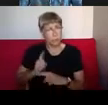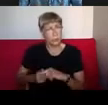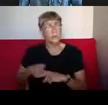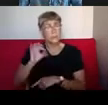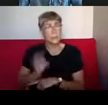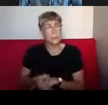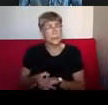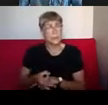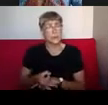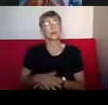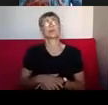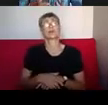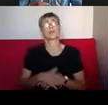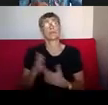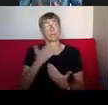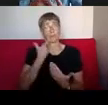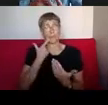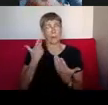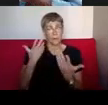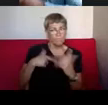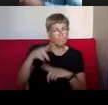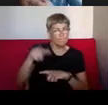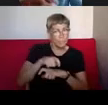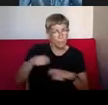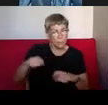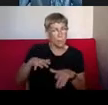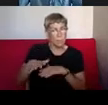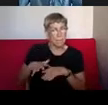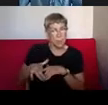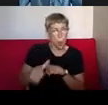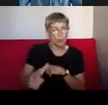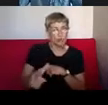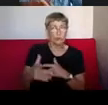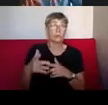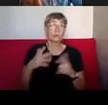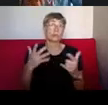that the inclusive methodologies in creating a job for people with